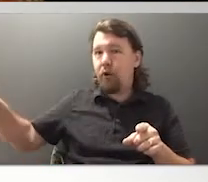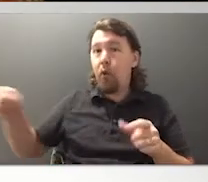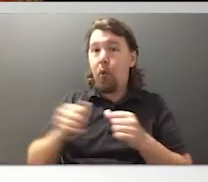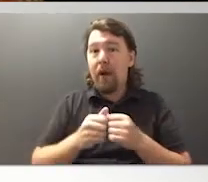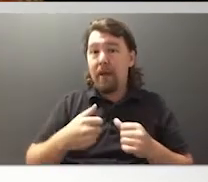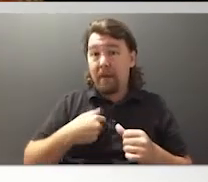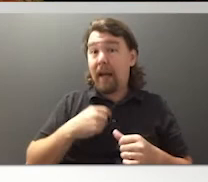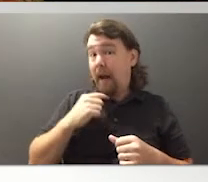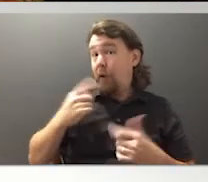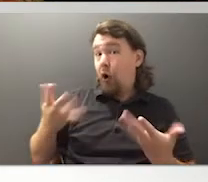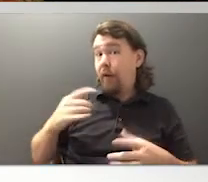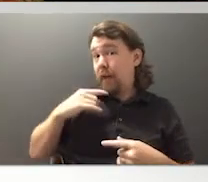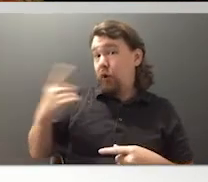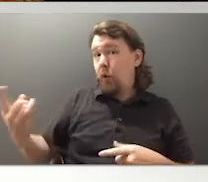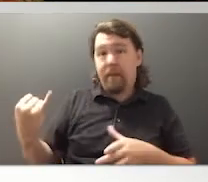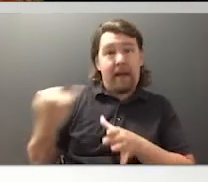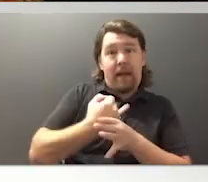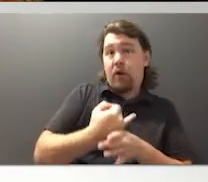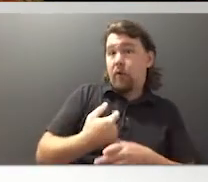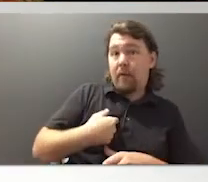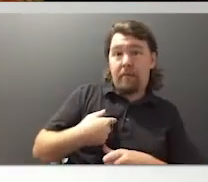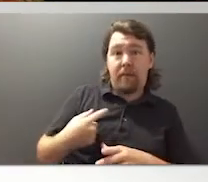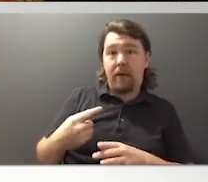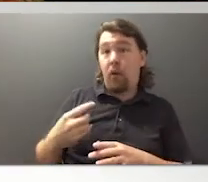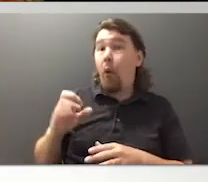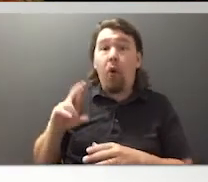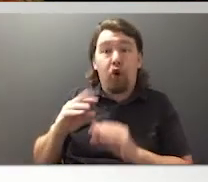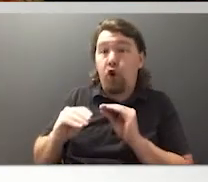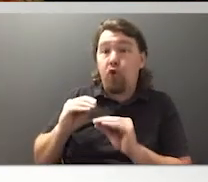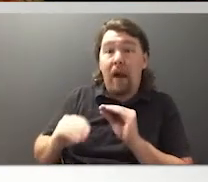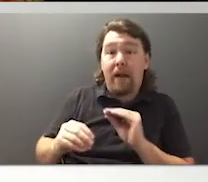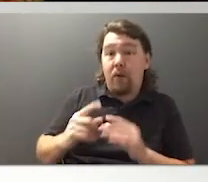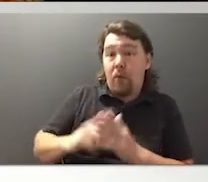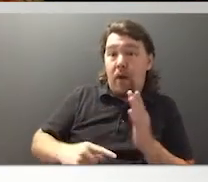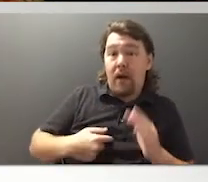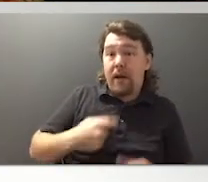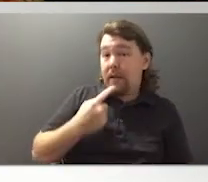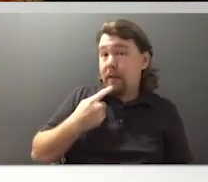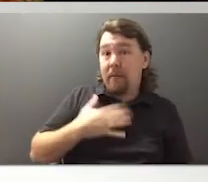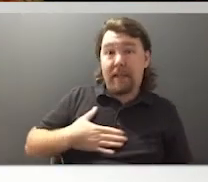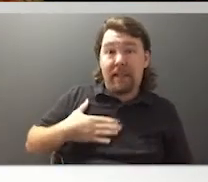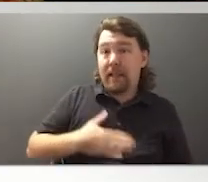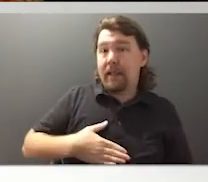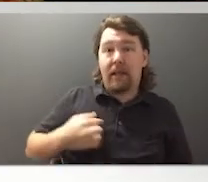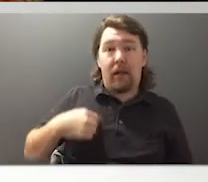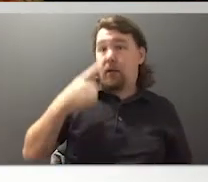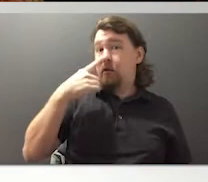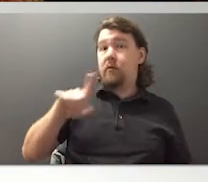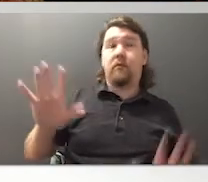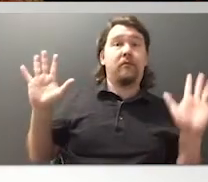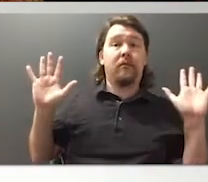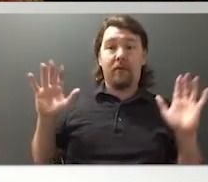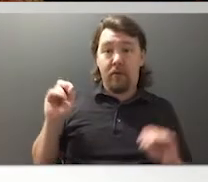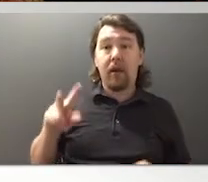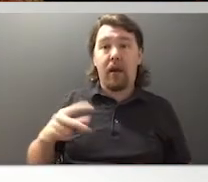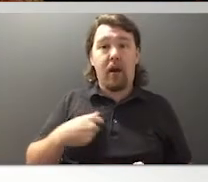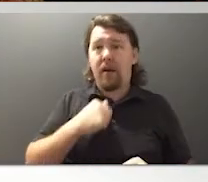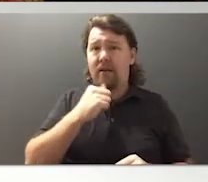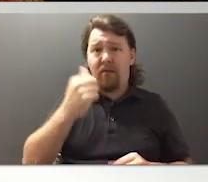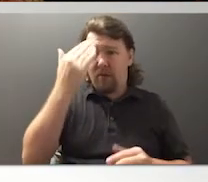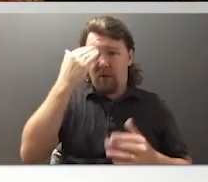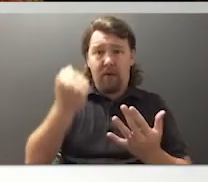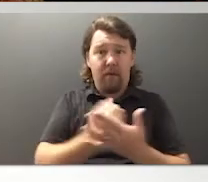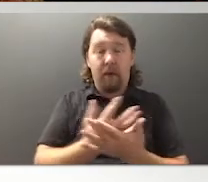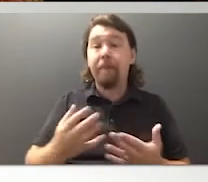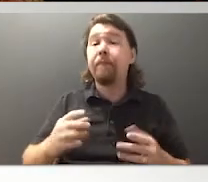or add to whatever. I don't mind being corrected. And these awards will be released in July. July 1st